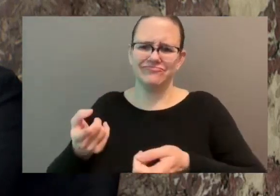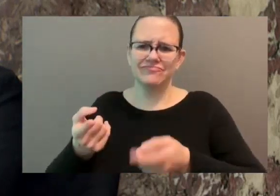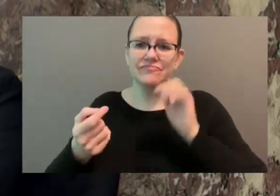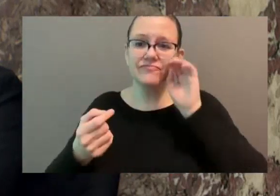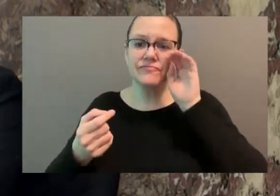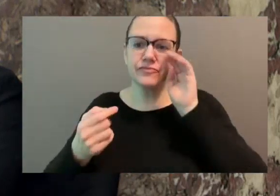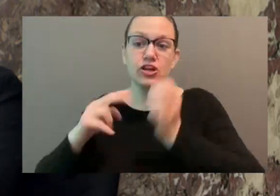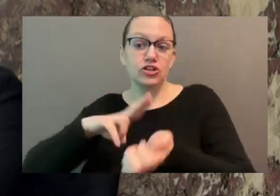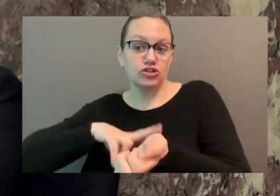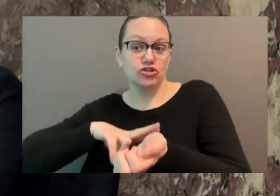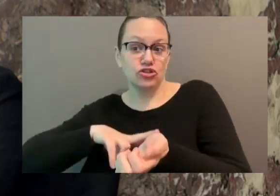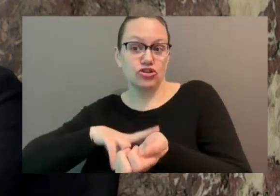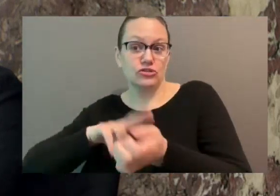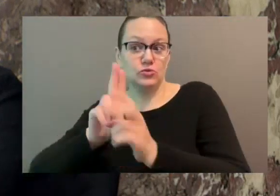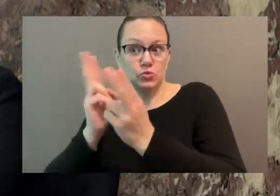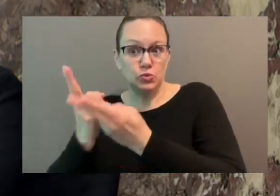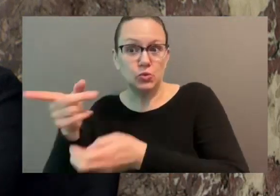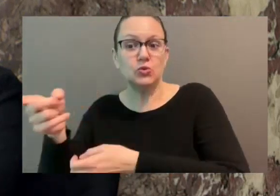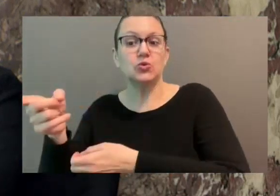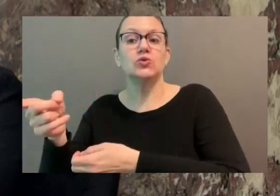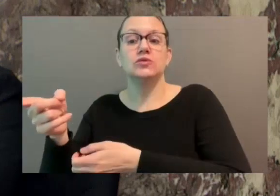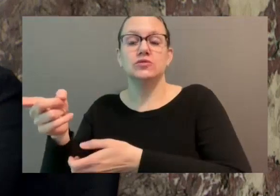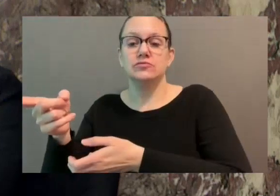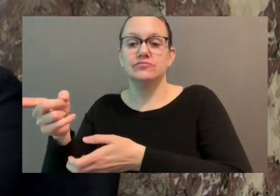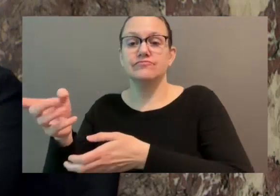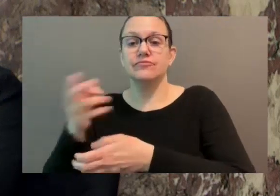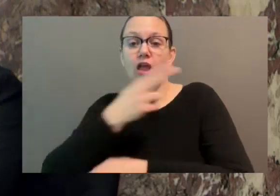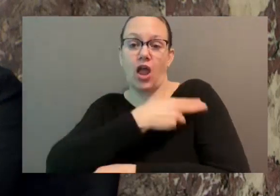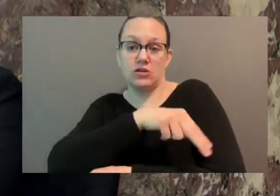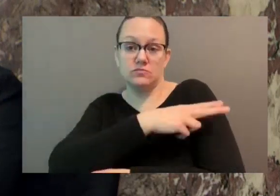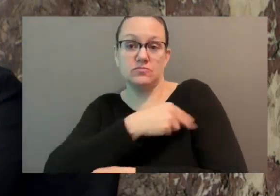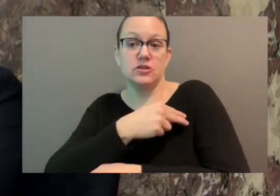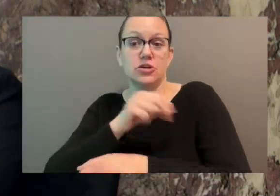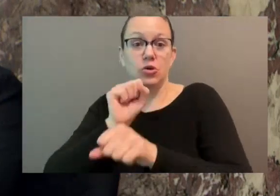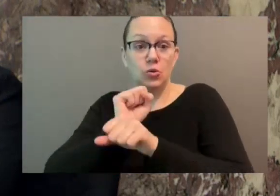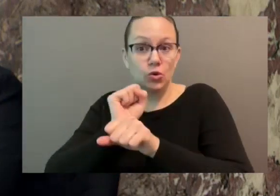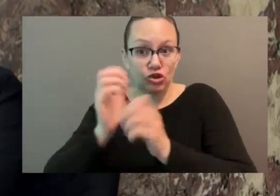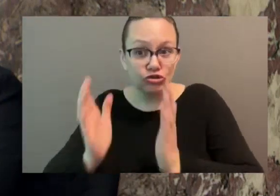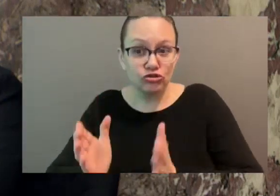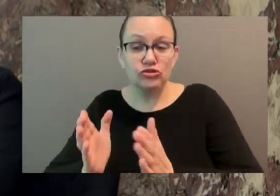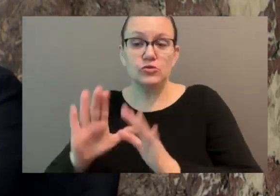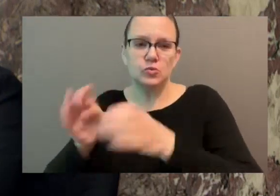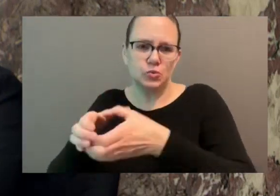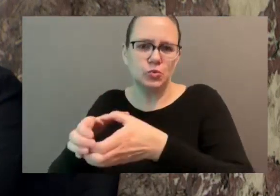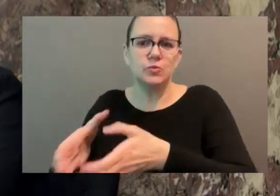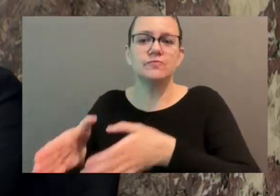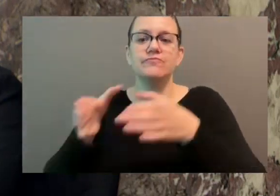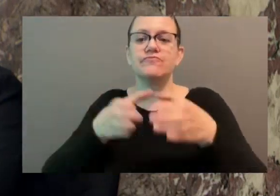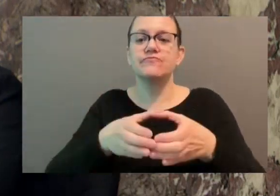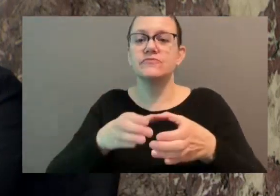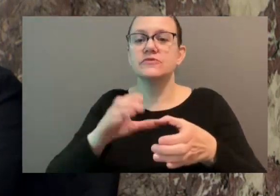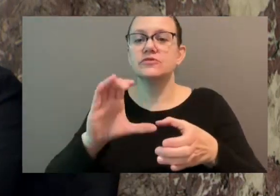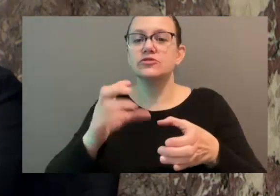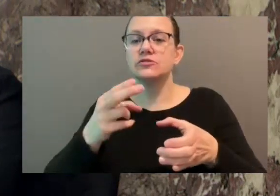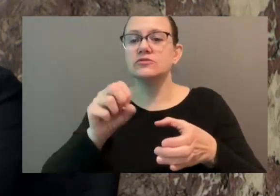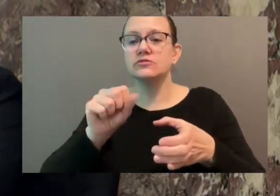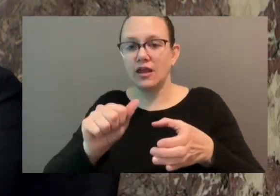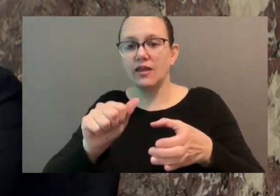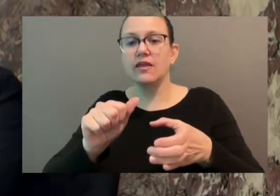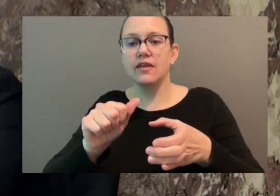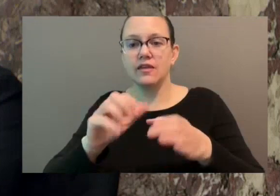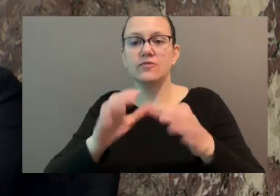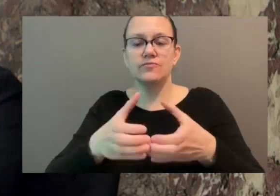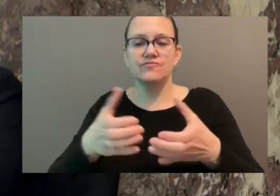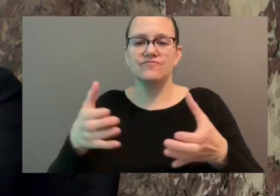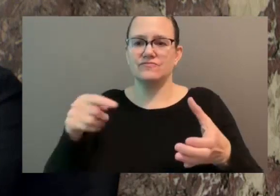the HSA came to us and asked us to take action on security in hospitals. They said that